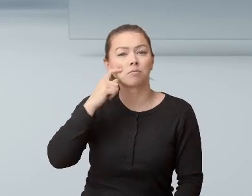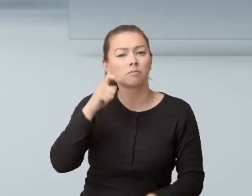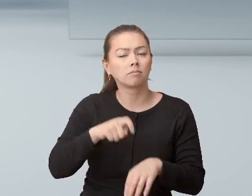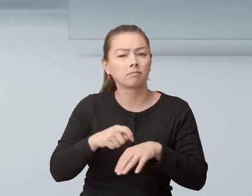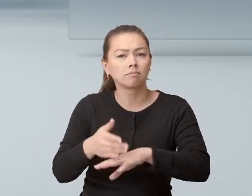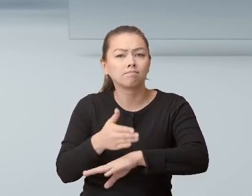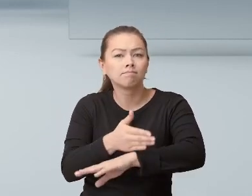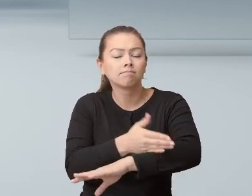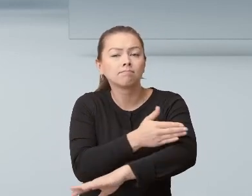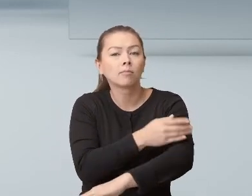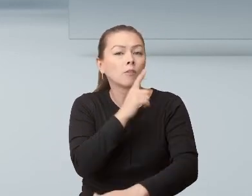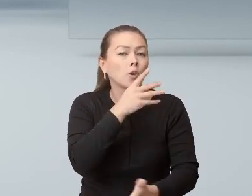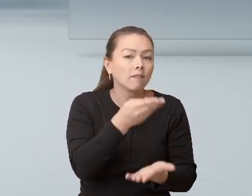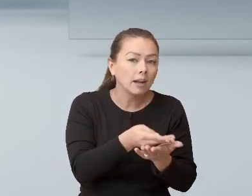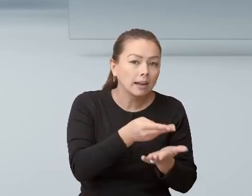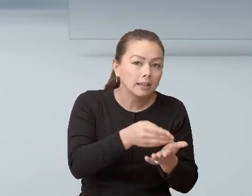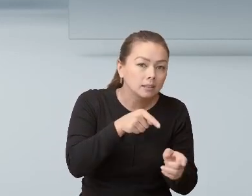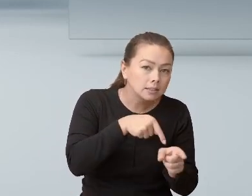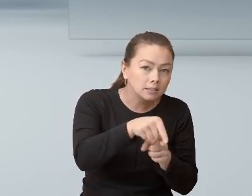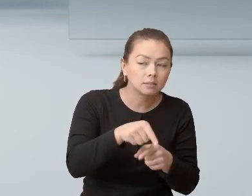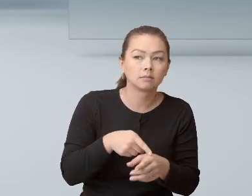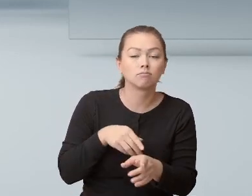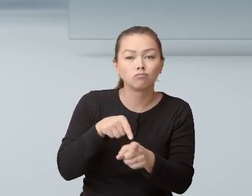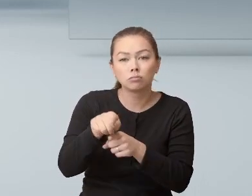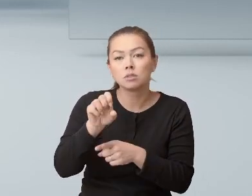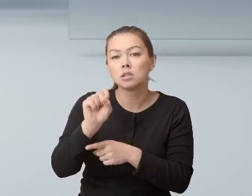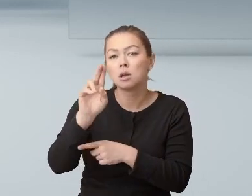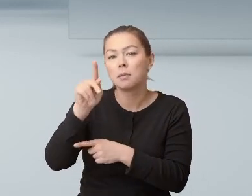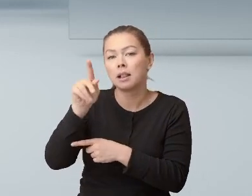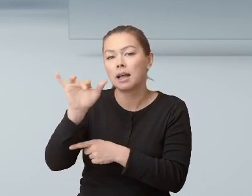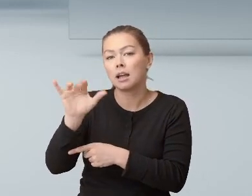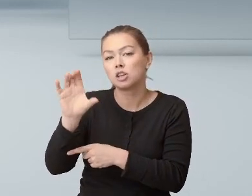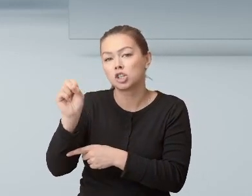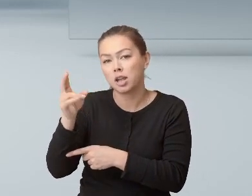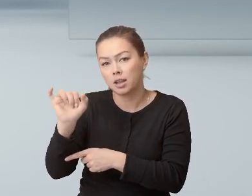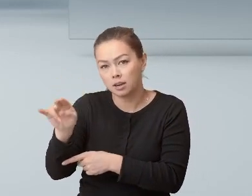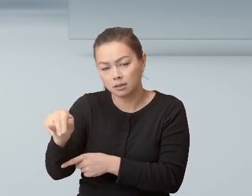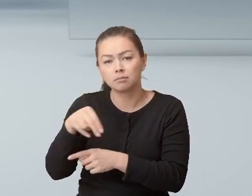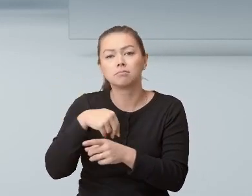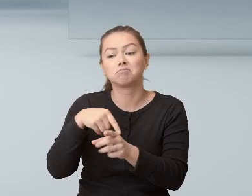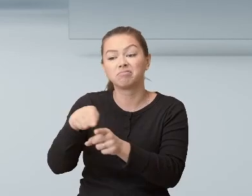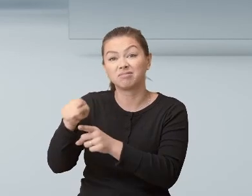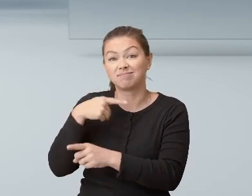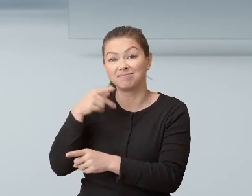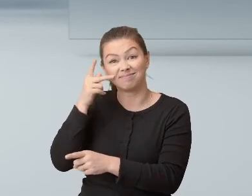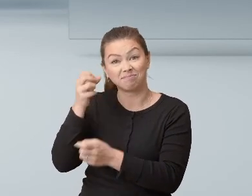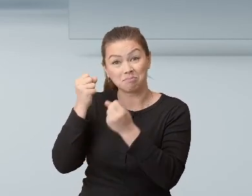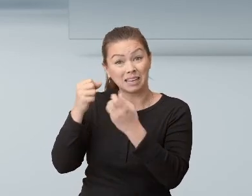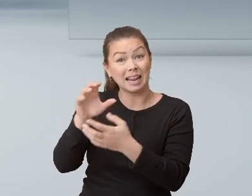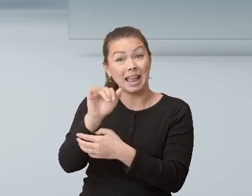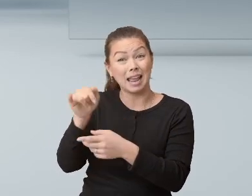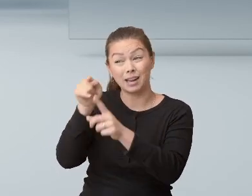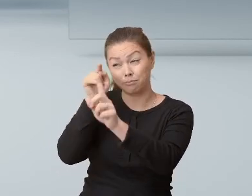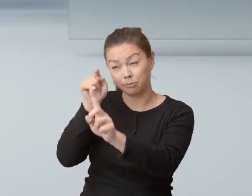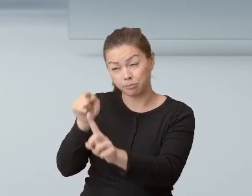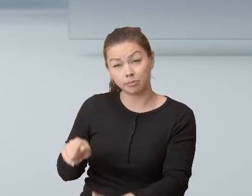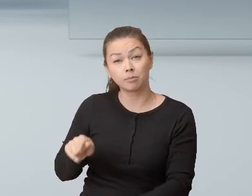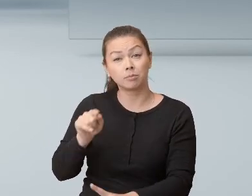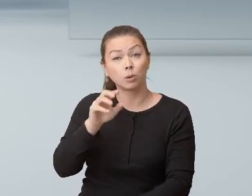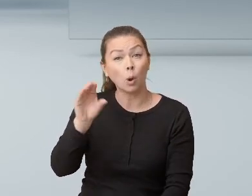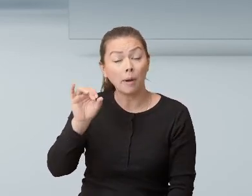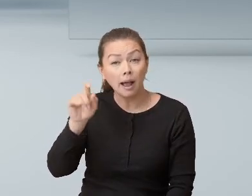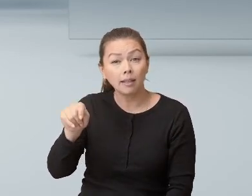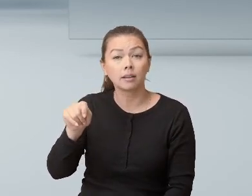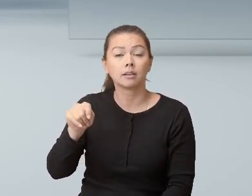supply chain, different things like that. But you could see how many bullets around generative AI and Copilot in there, reporting,